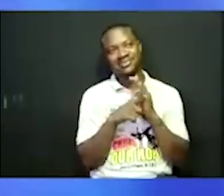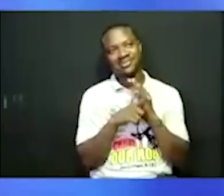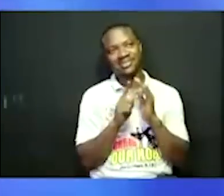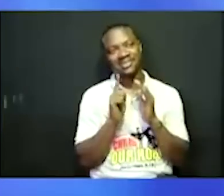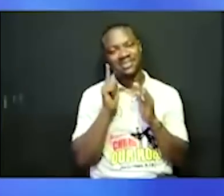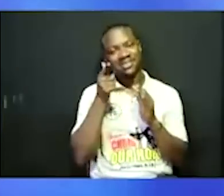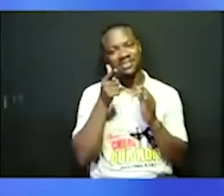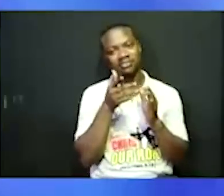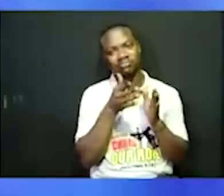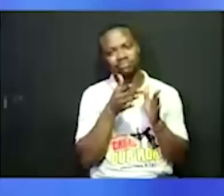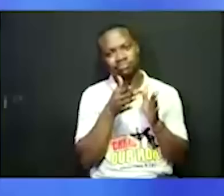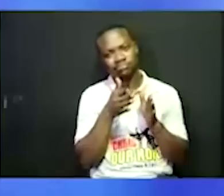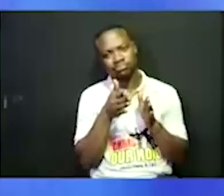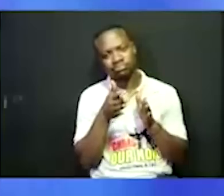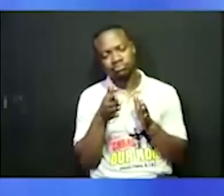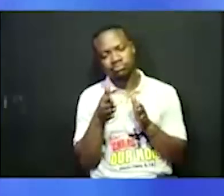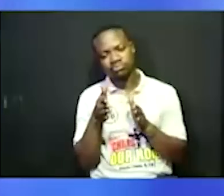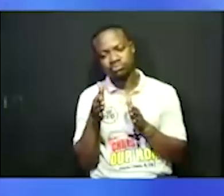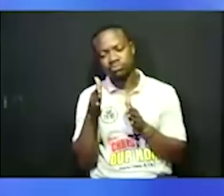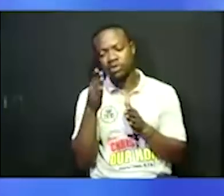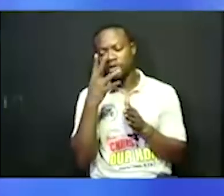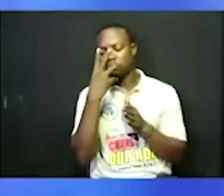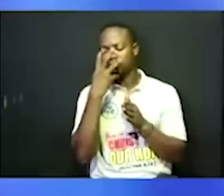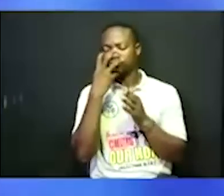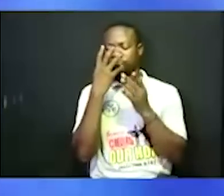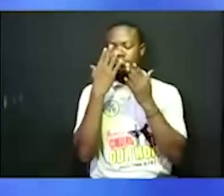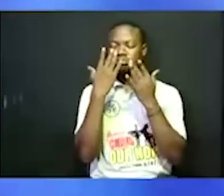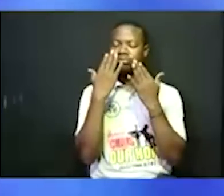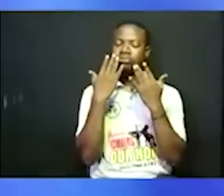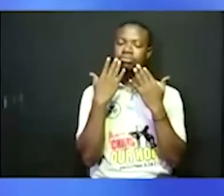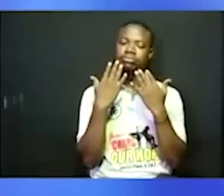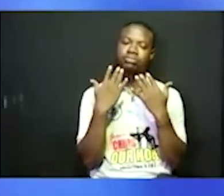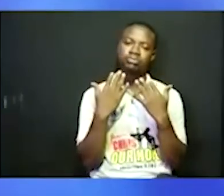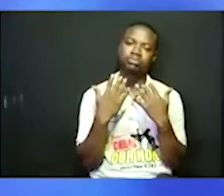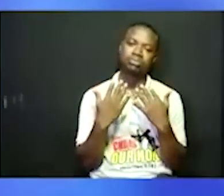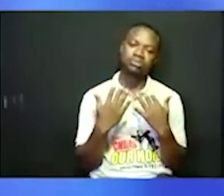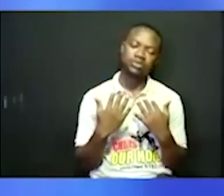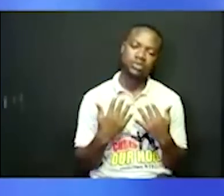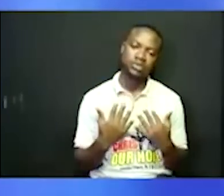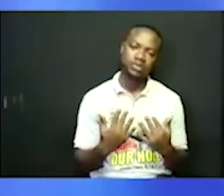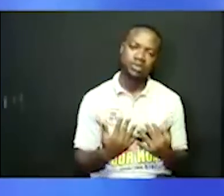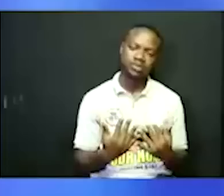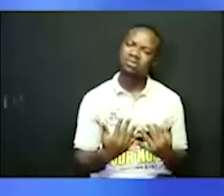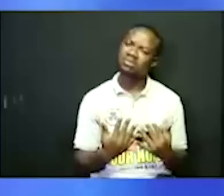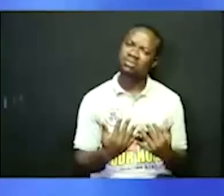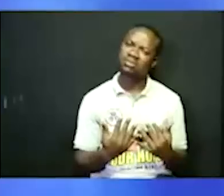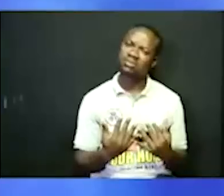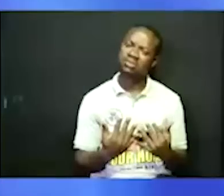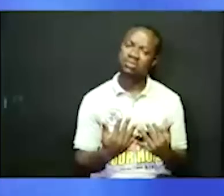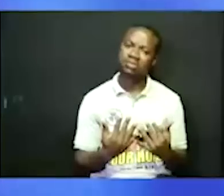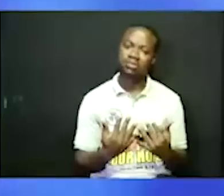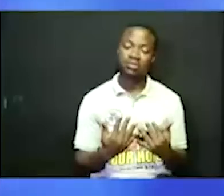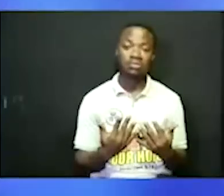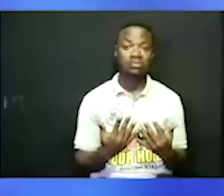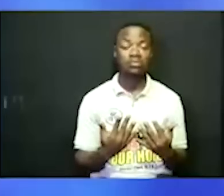enter into the morning in the next second. Hwe obetimi asiri sesia woni mra won so na kwansin abrehwato. This brother's is